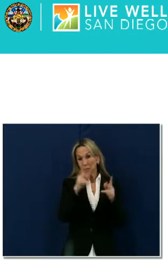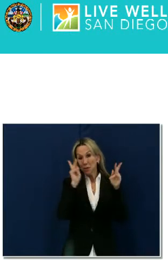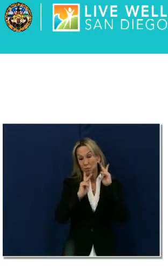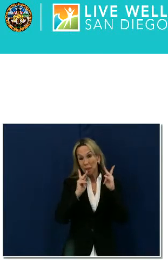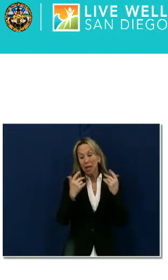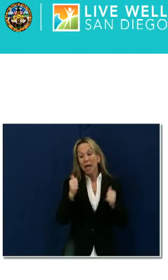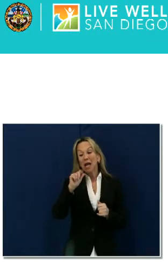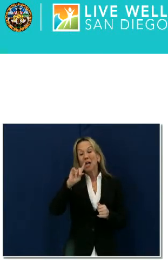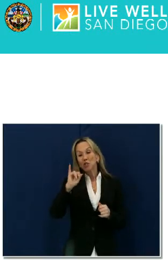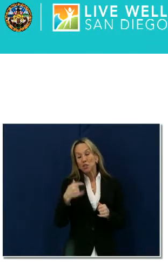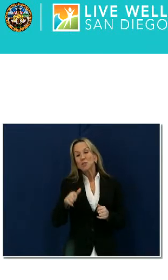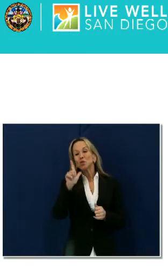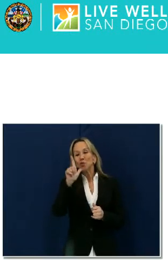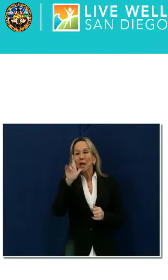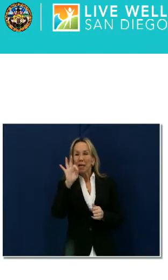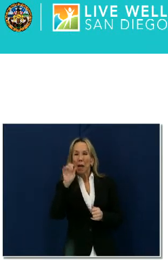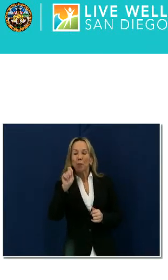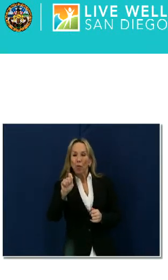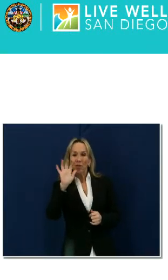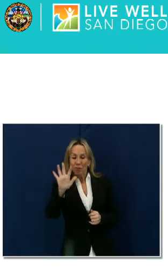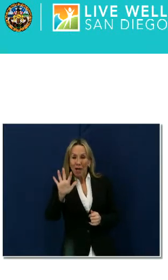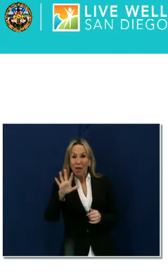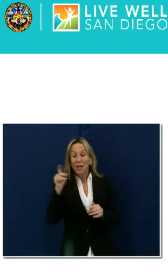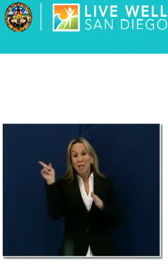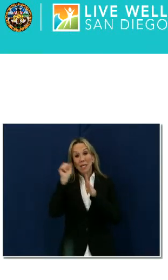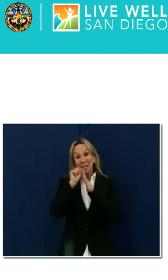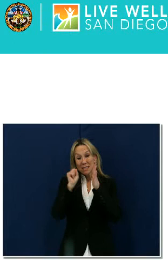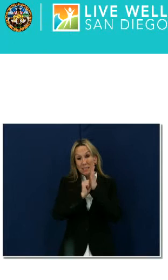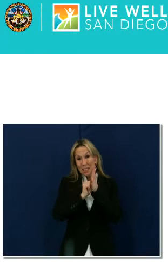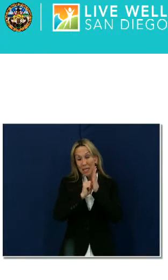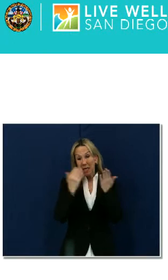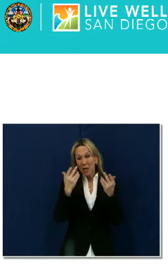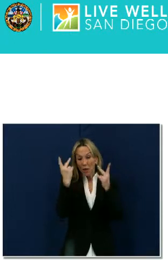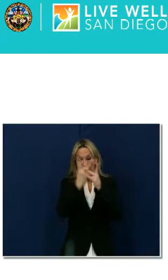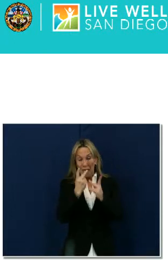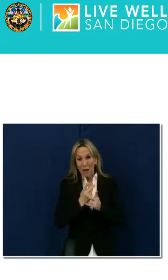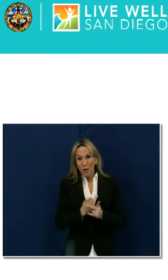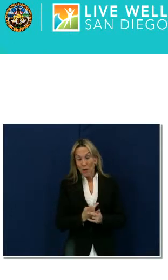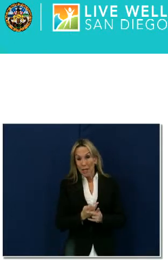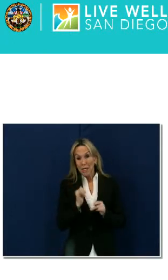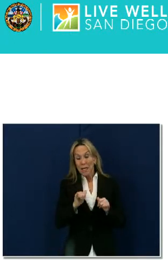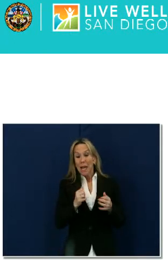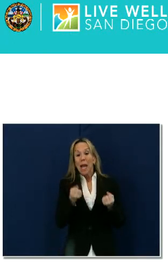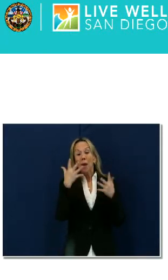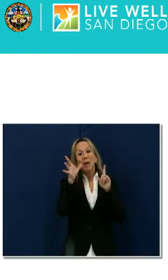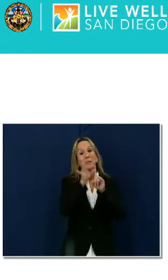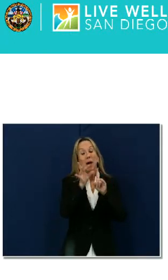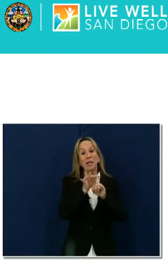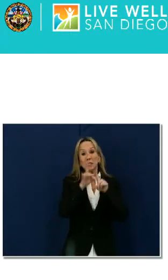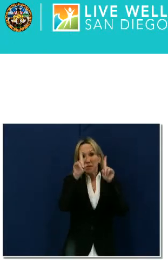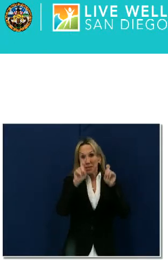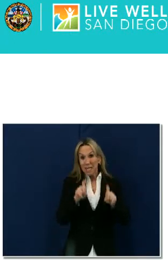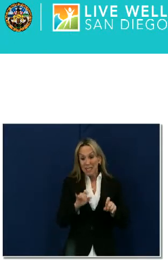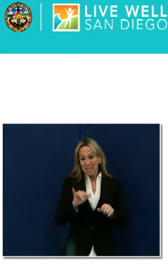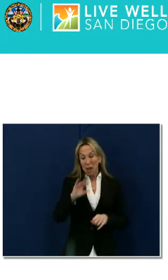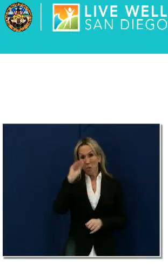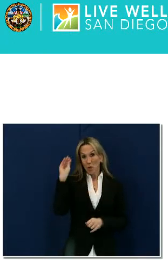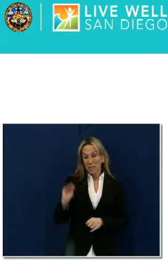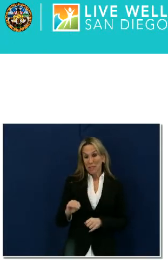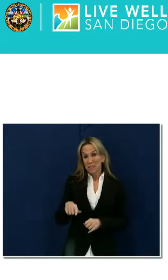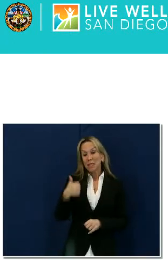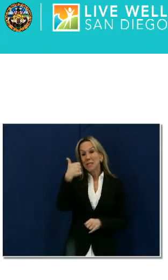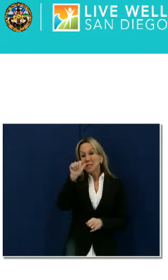is 29.5, and the state's calculated test positivity percentage